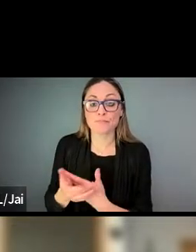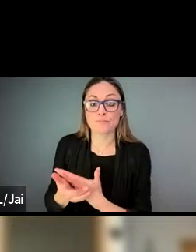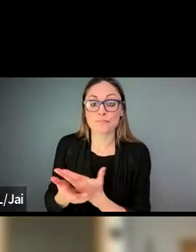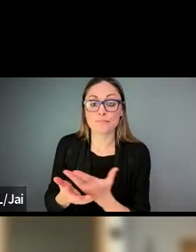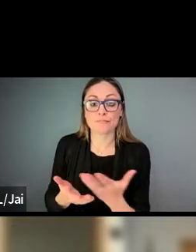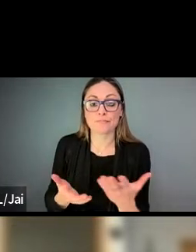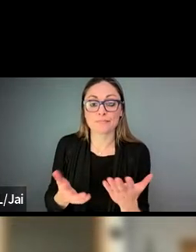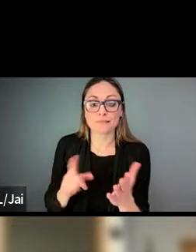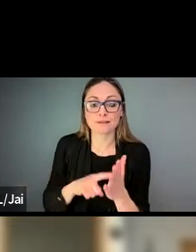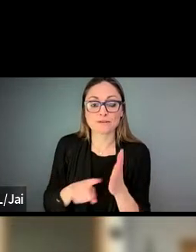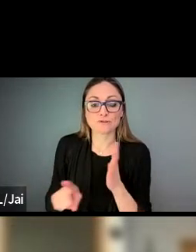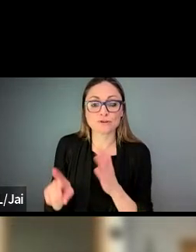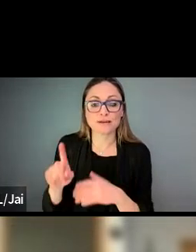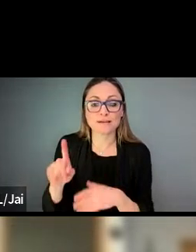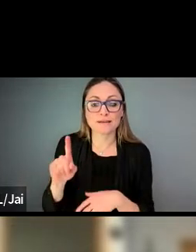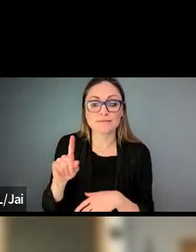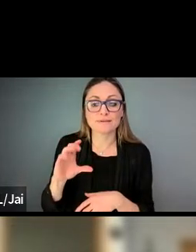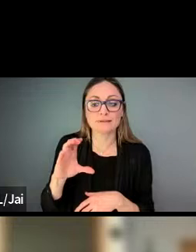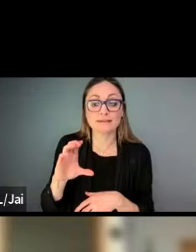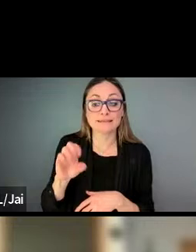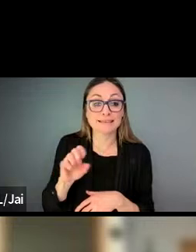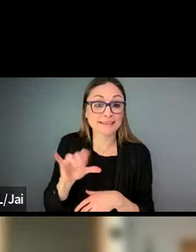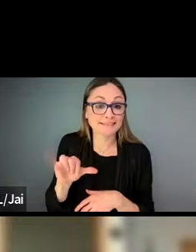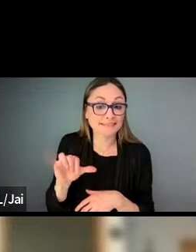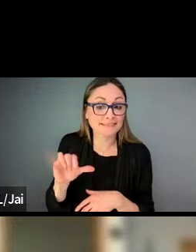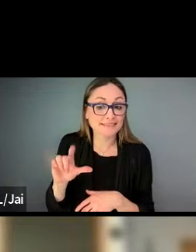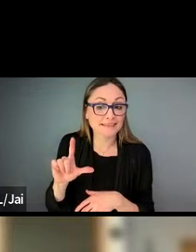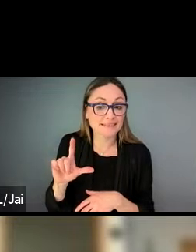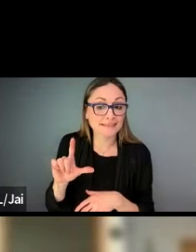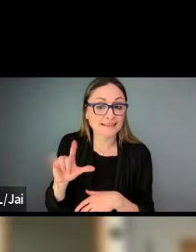Checking to see if Casey Lyles is back.